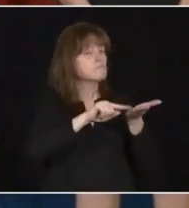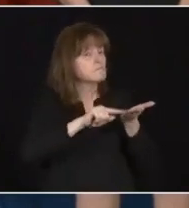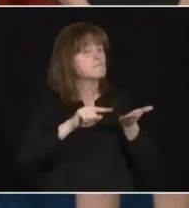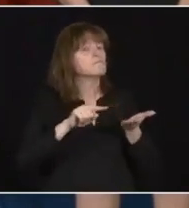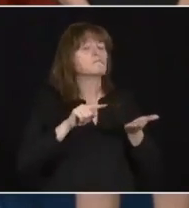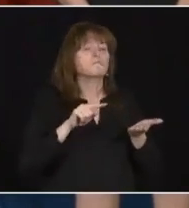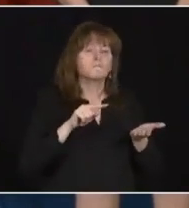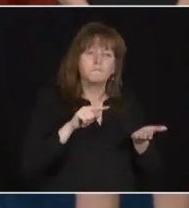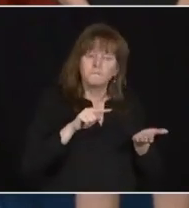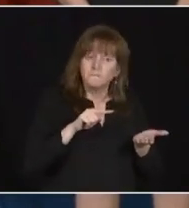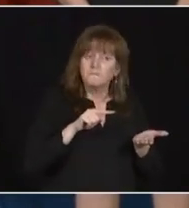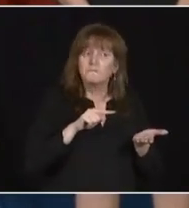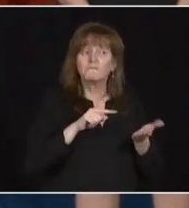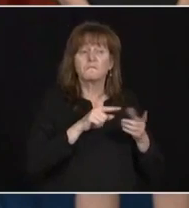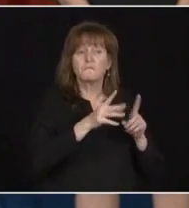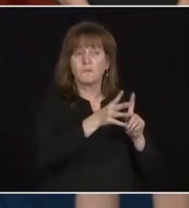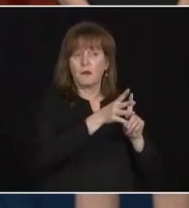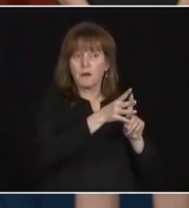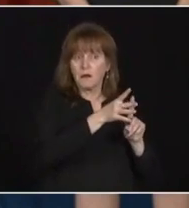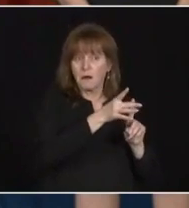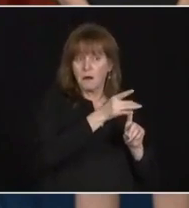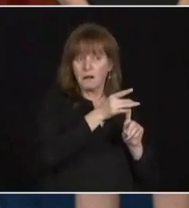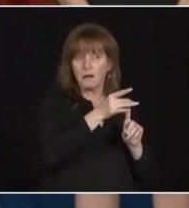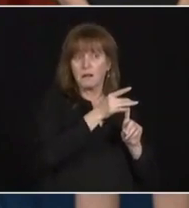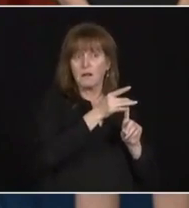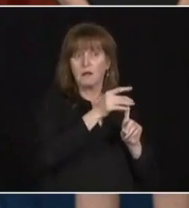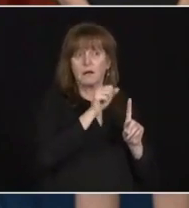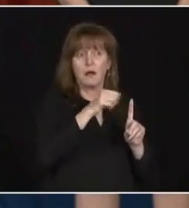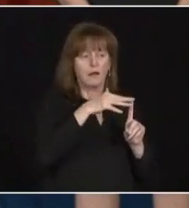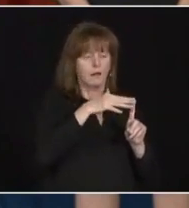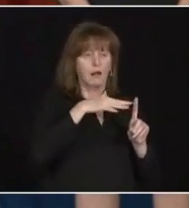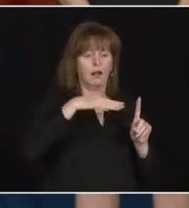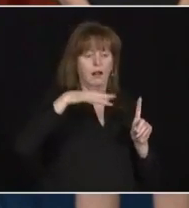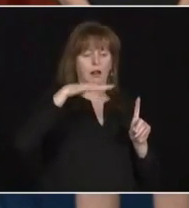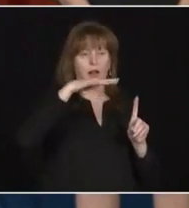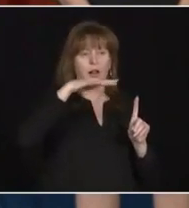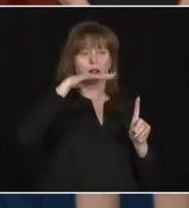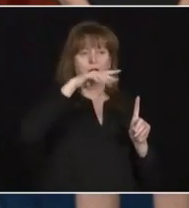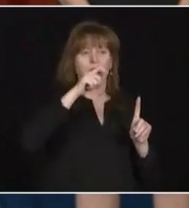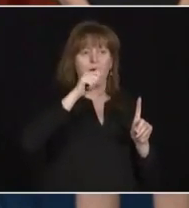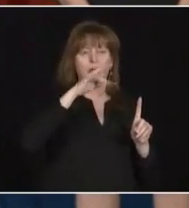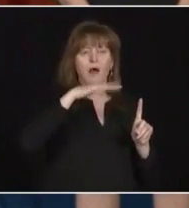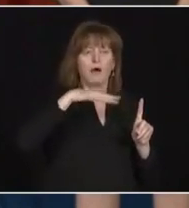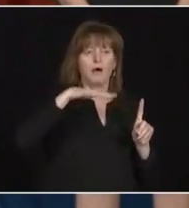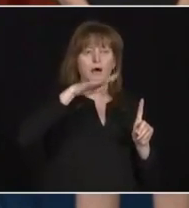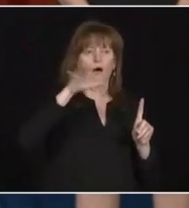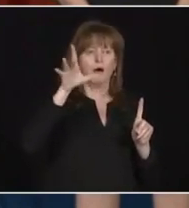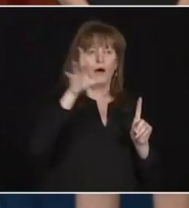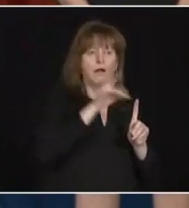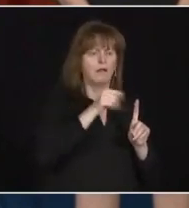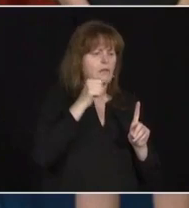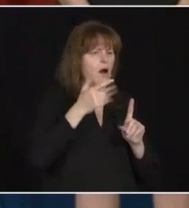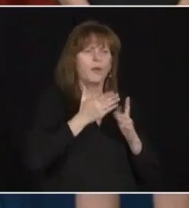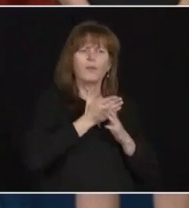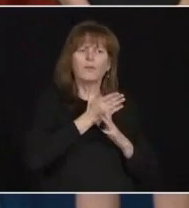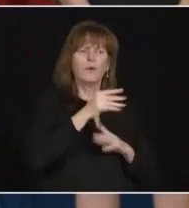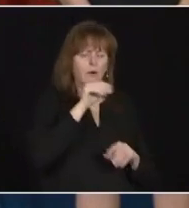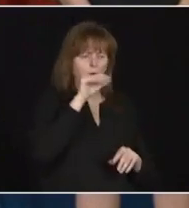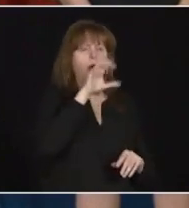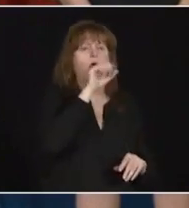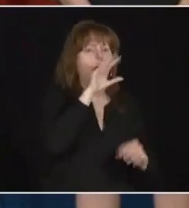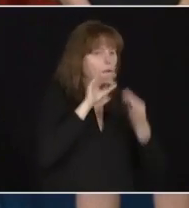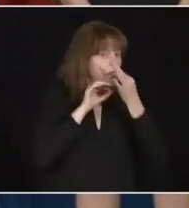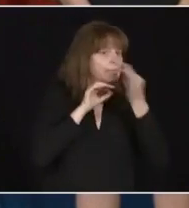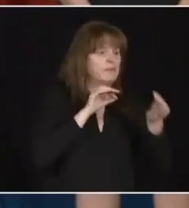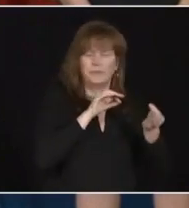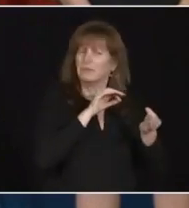spread via airborne particles. So why not take all possible precautions and give healthcare workers the option